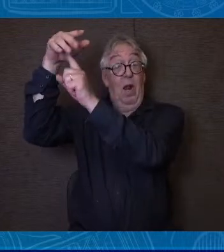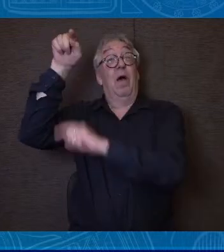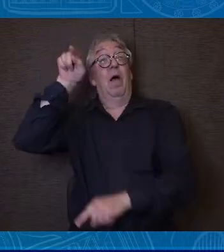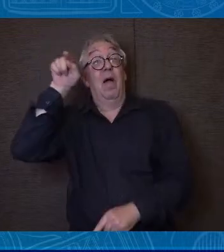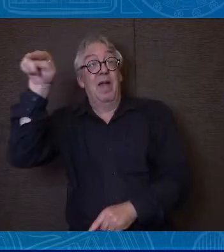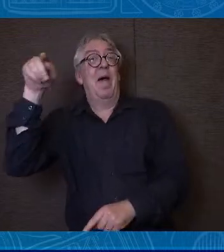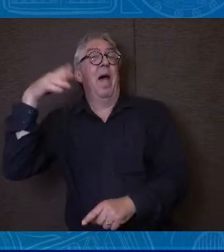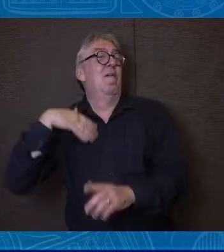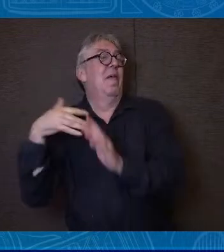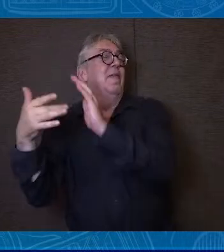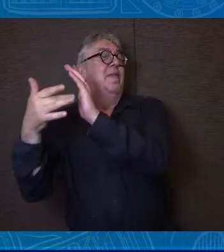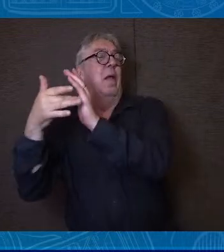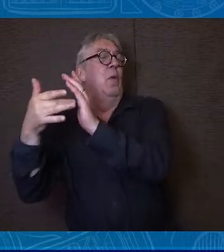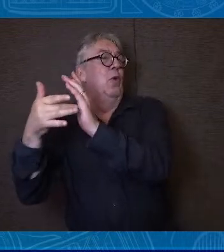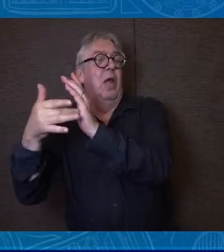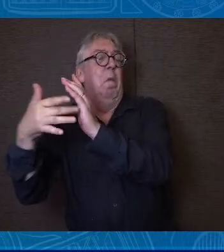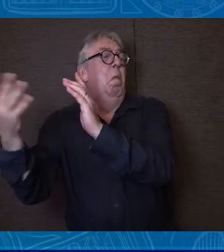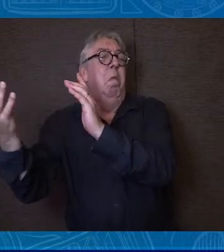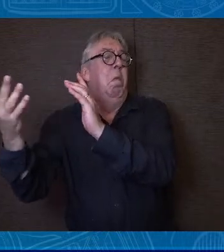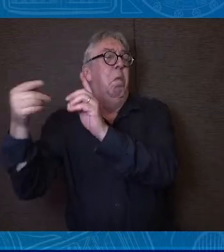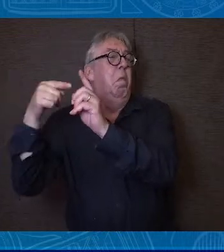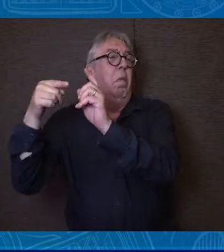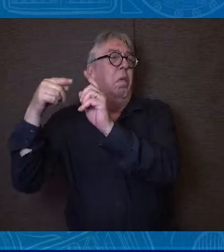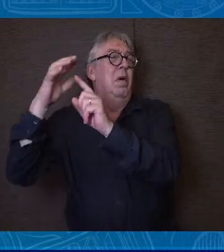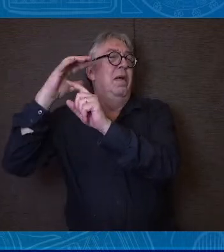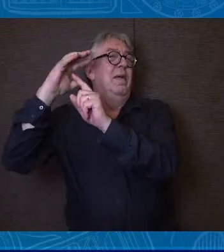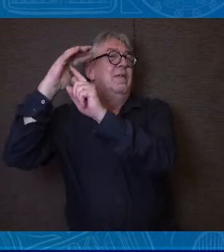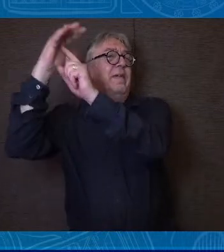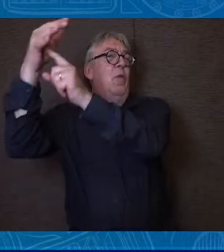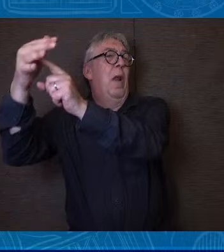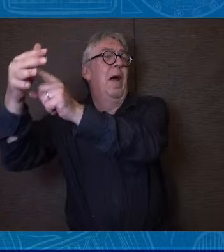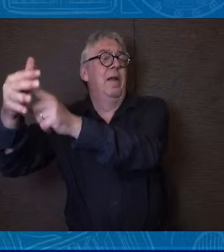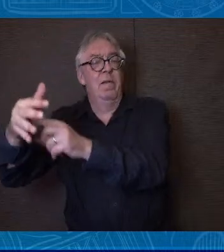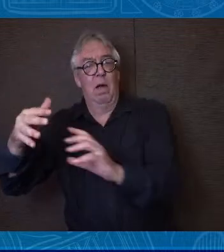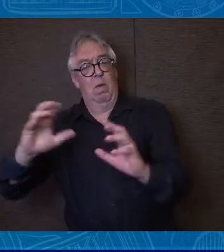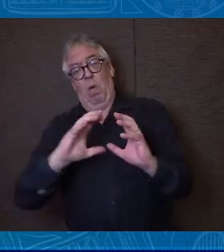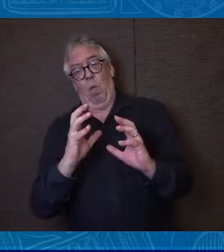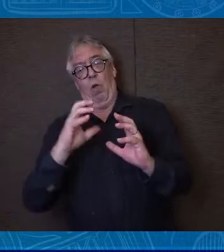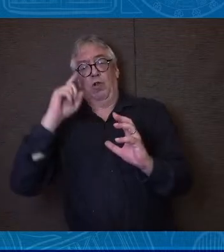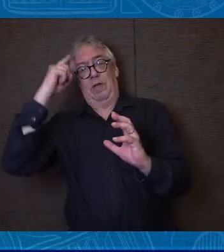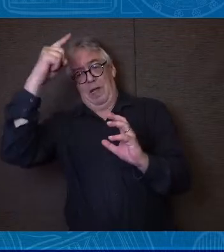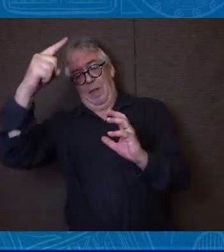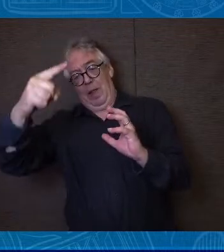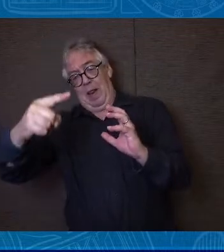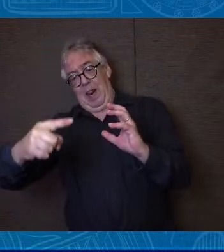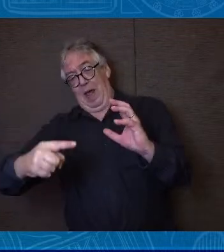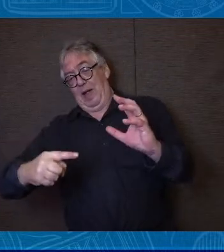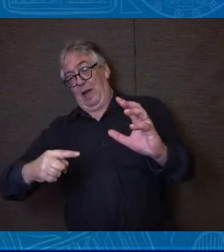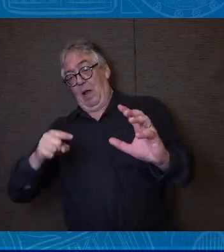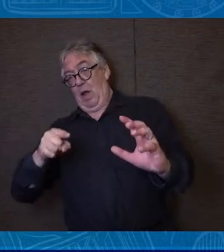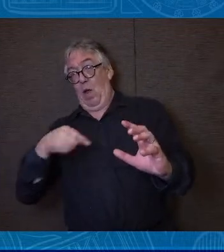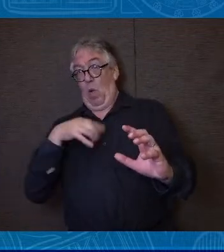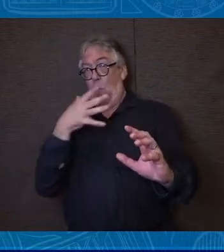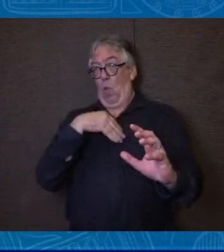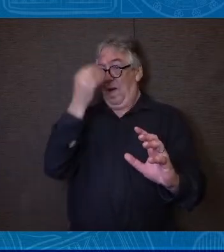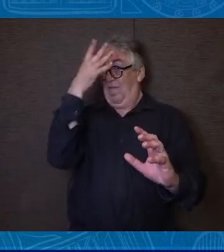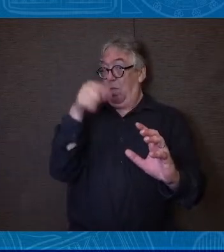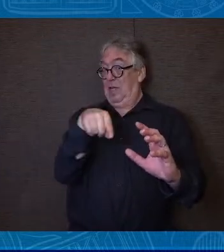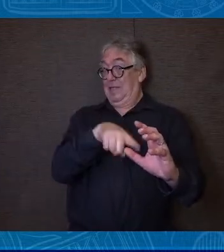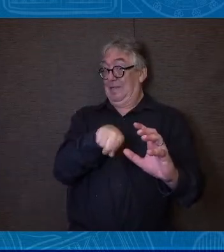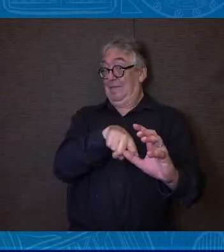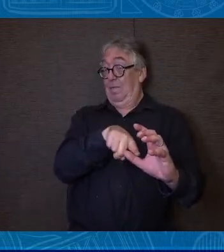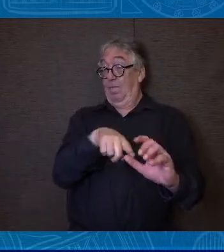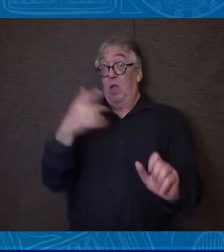satellite is passing above the area in which you had to send information, you send the information, and all the people in very